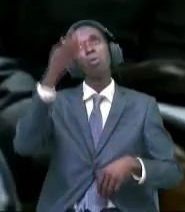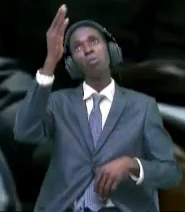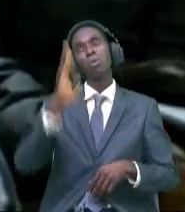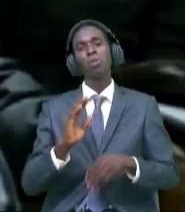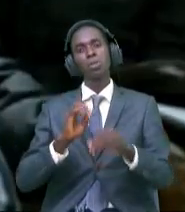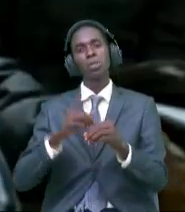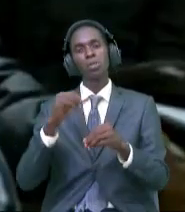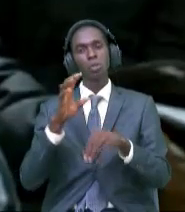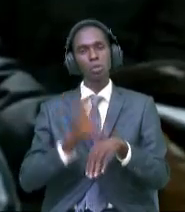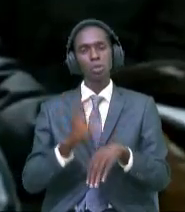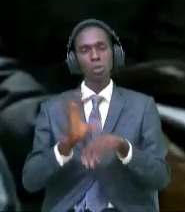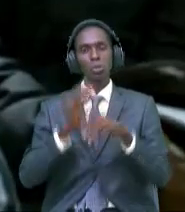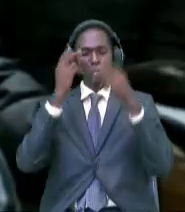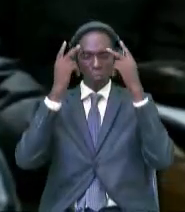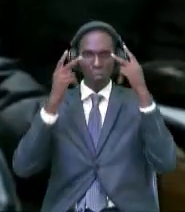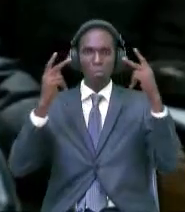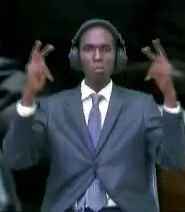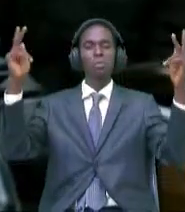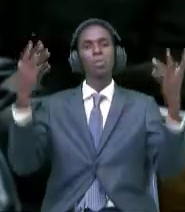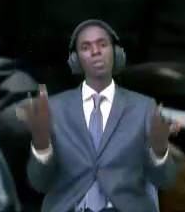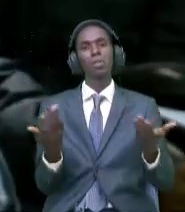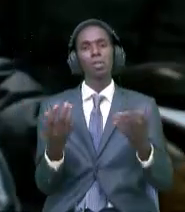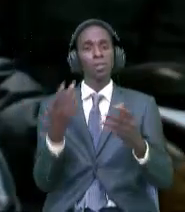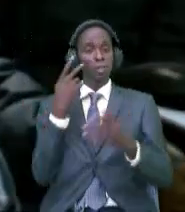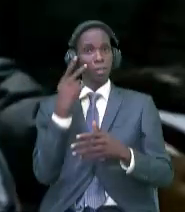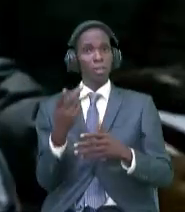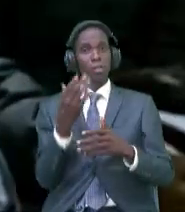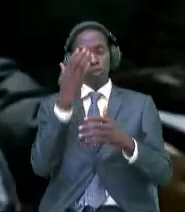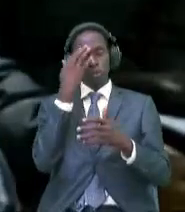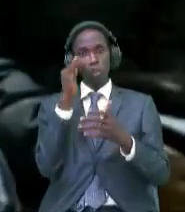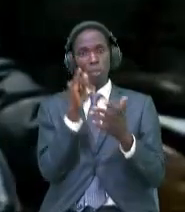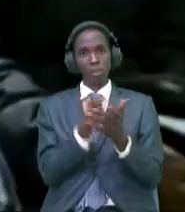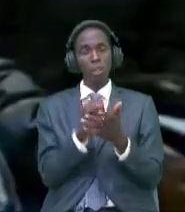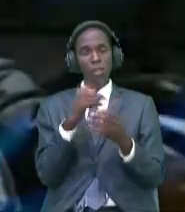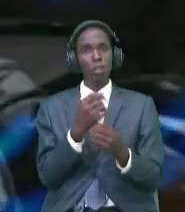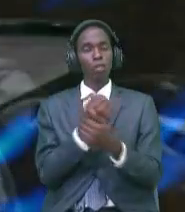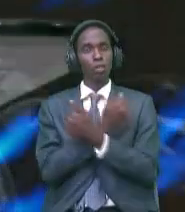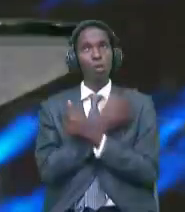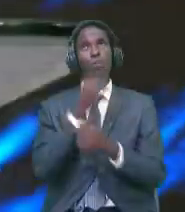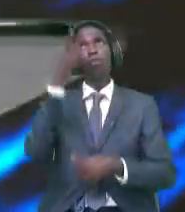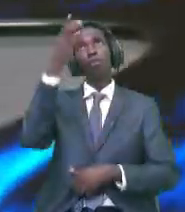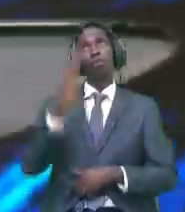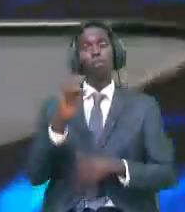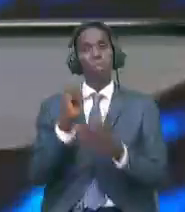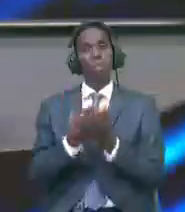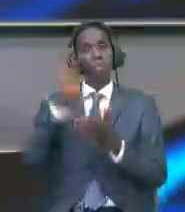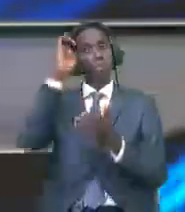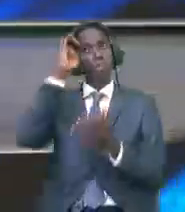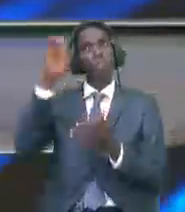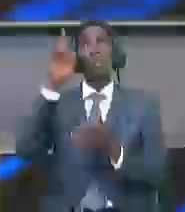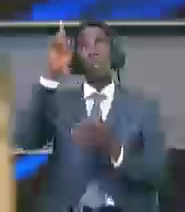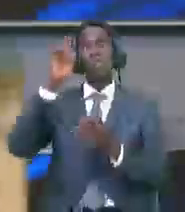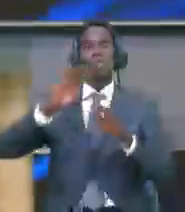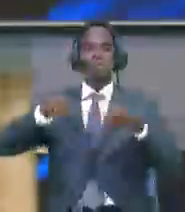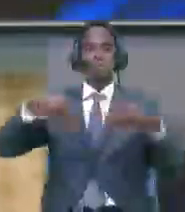says, hereby perceive with the love of God, because he laid down his life for us, and we ought to lay